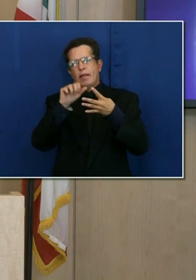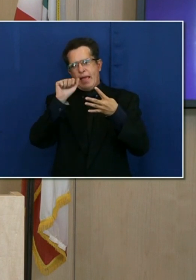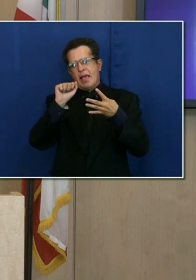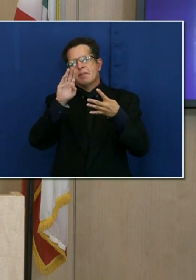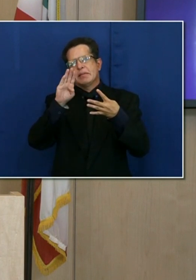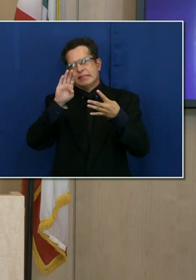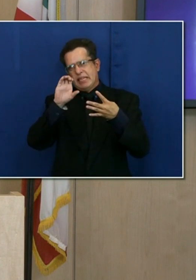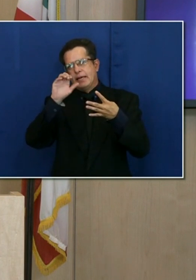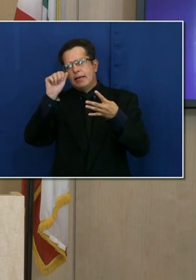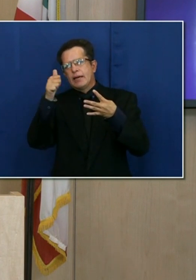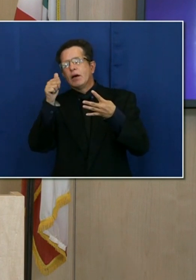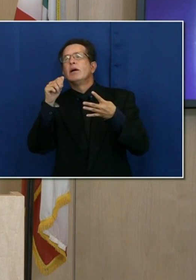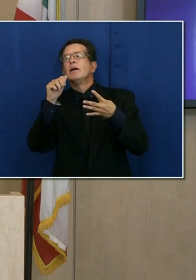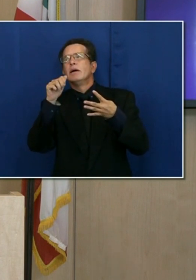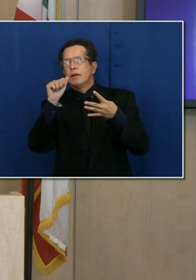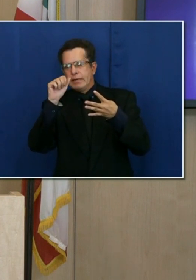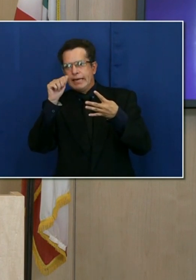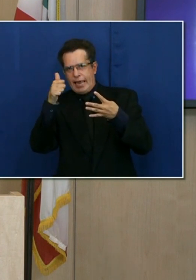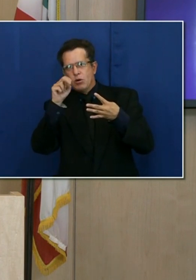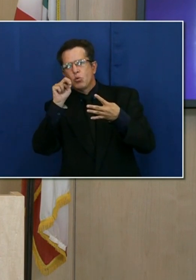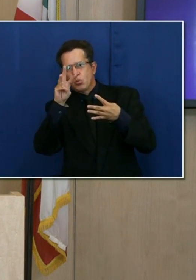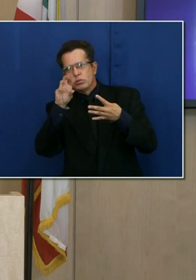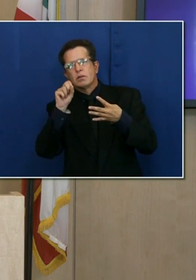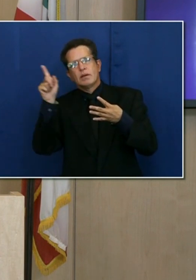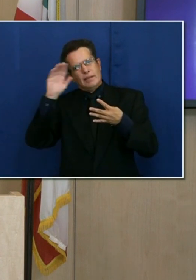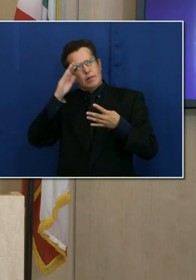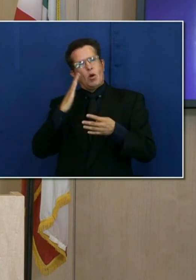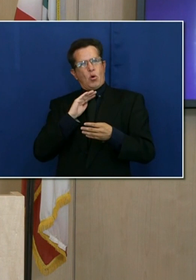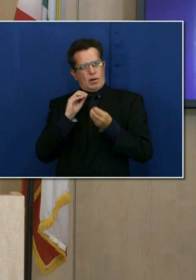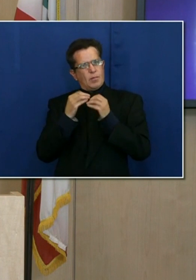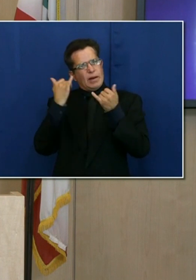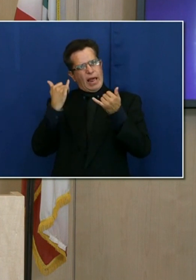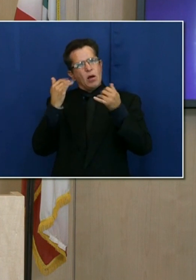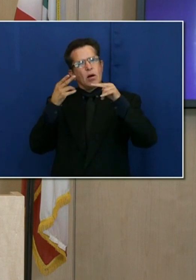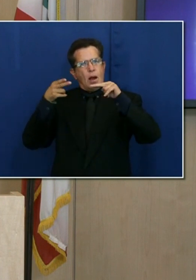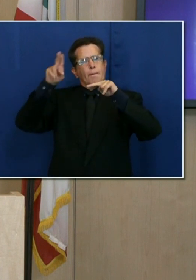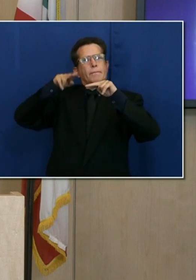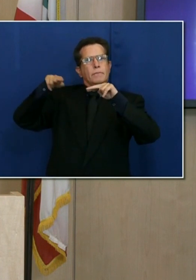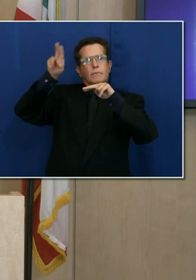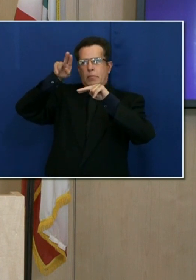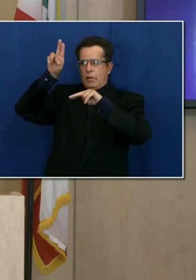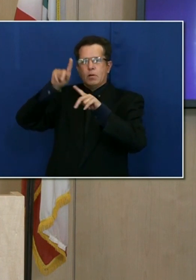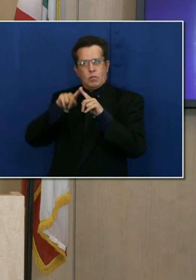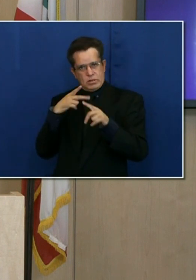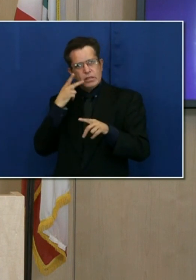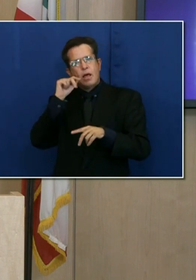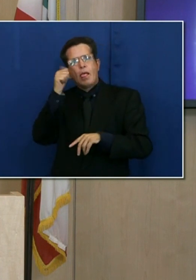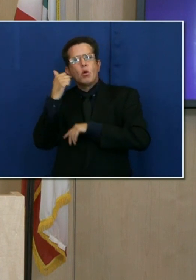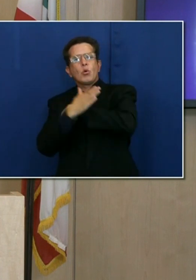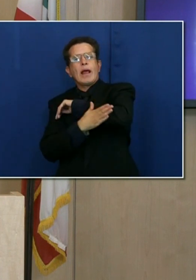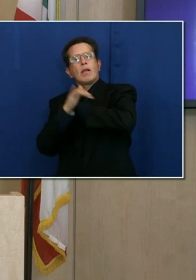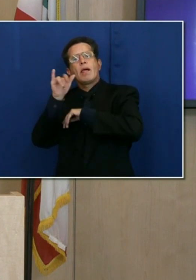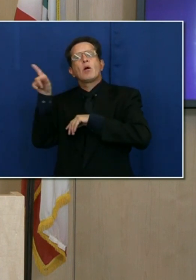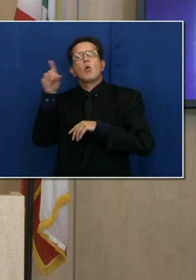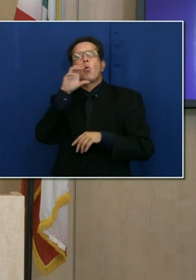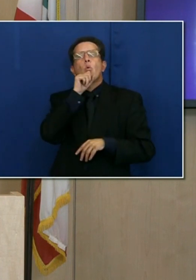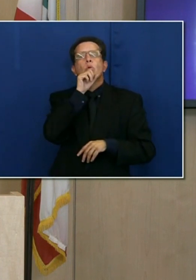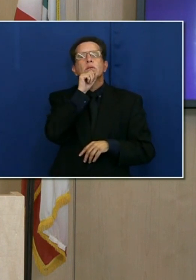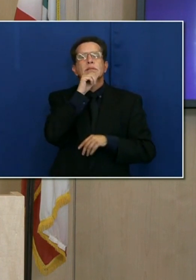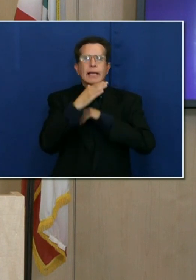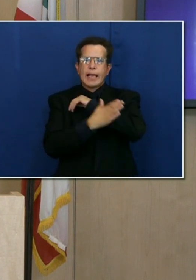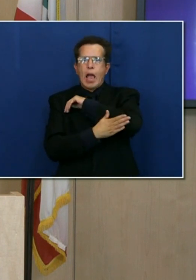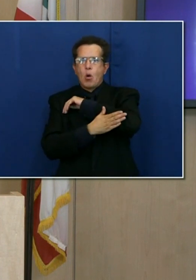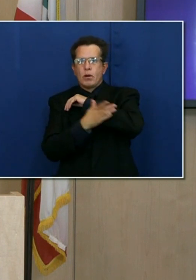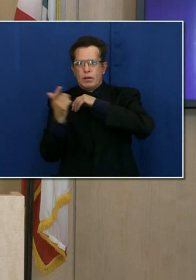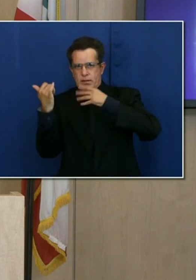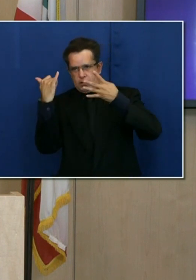in the red tier, but our metrics still appear to be trending up. Meanwhile, we've been seeing other counties, for example, Orange County in particular, who are close to